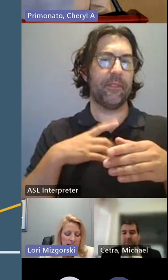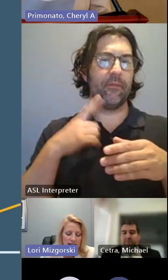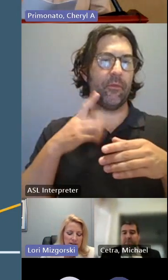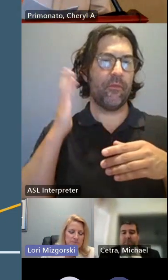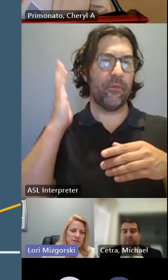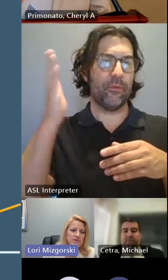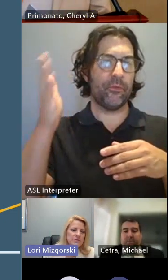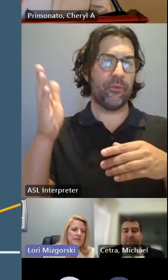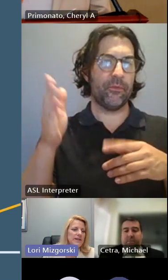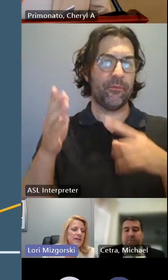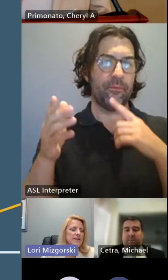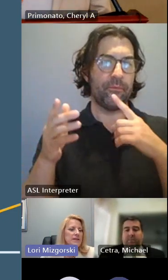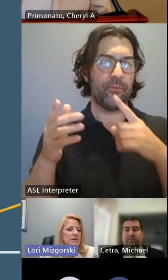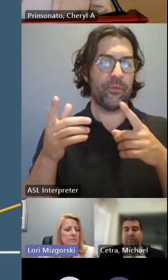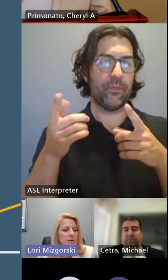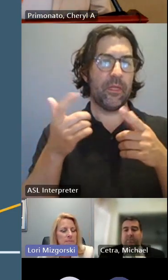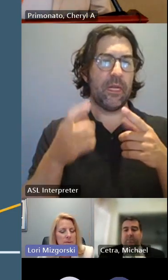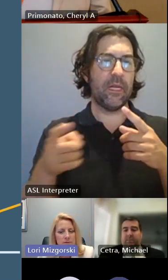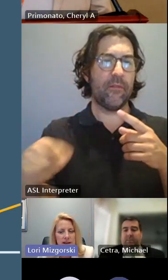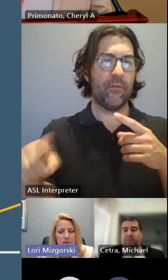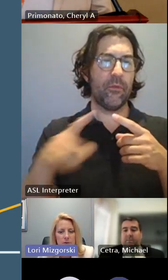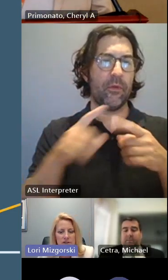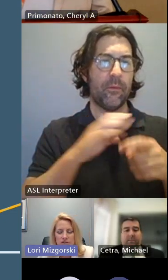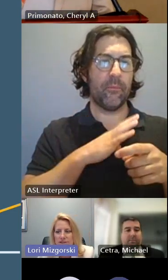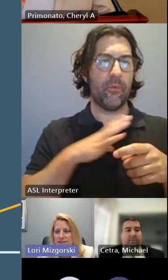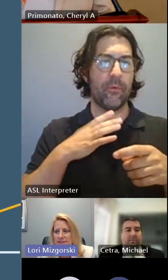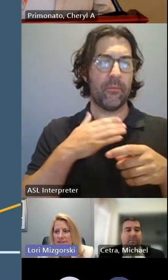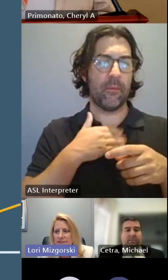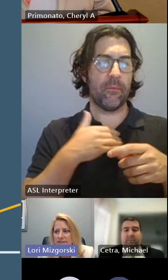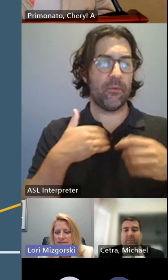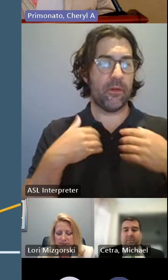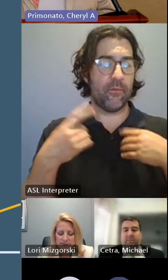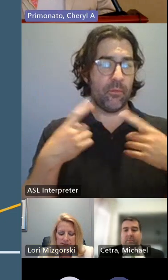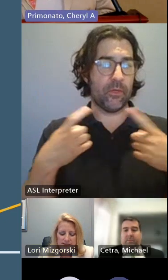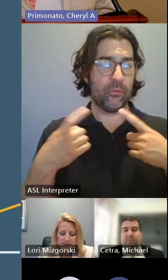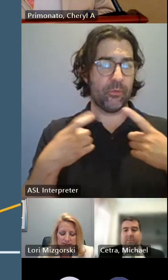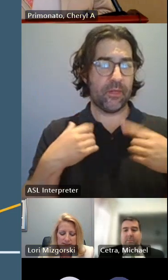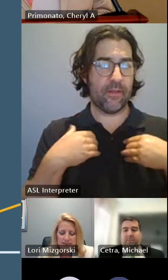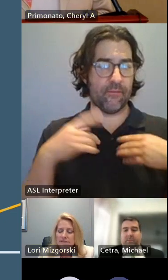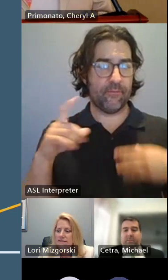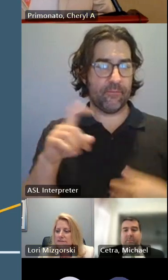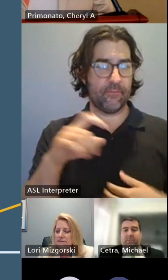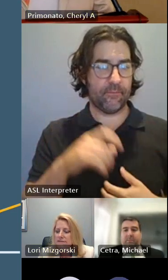future. Do any board members have questions?